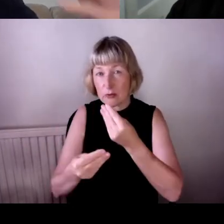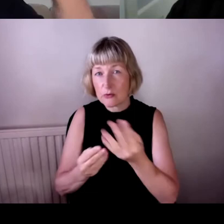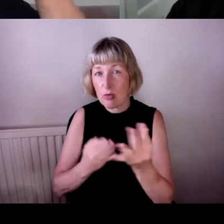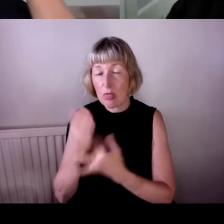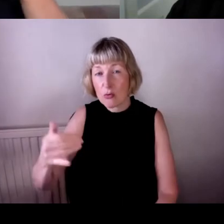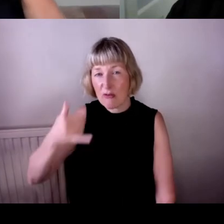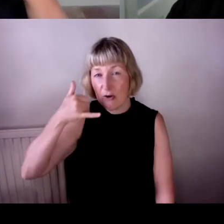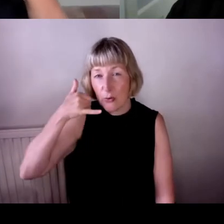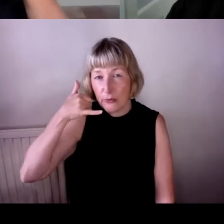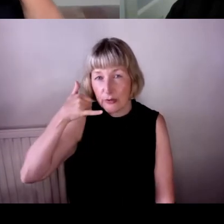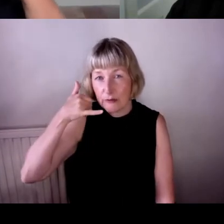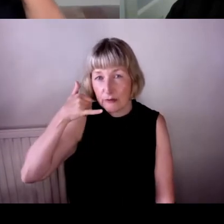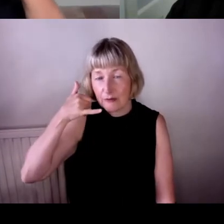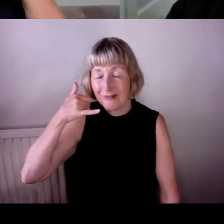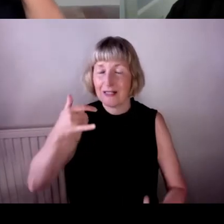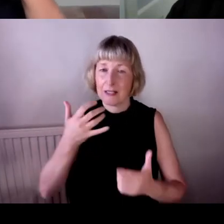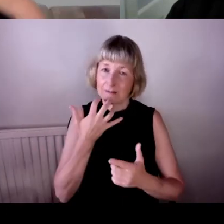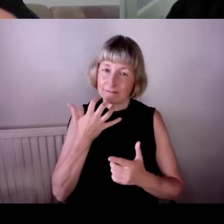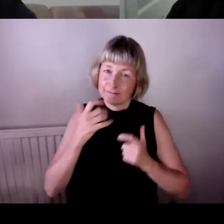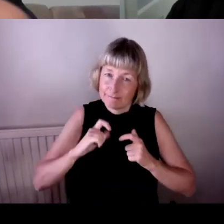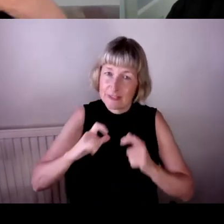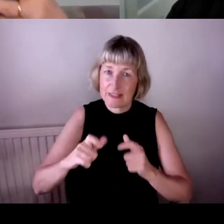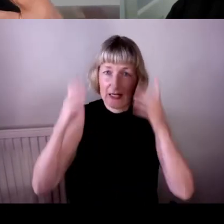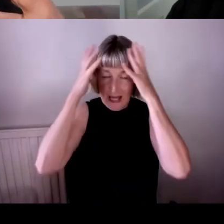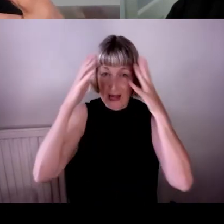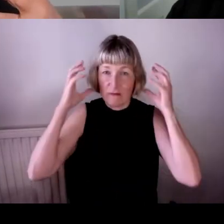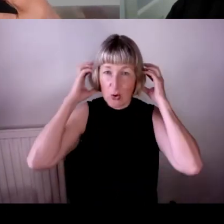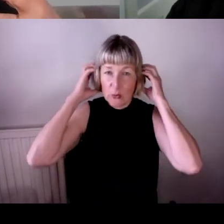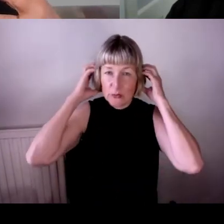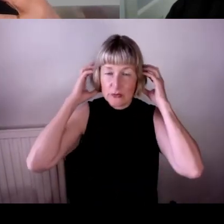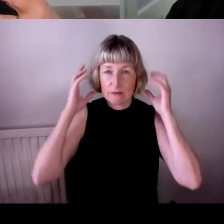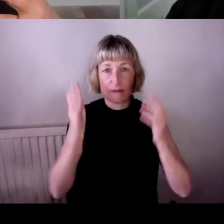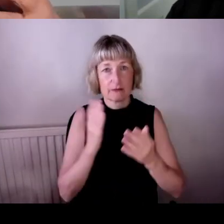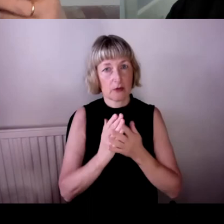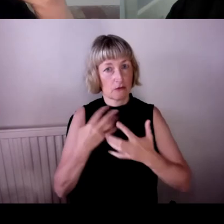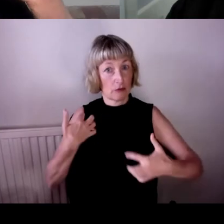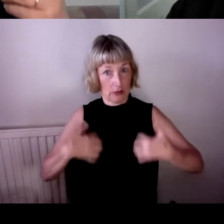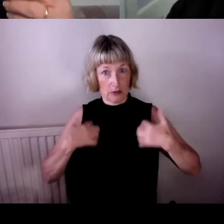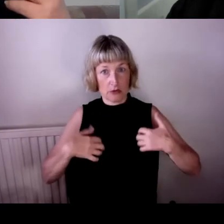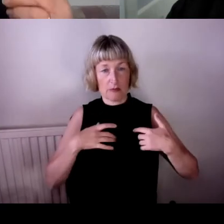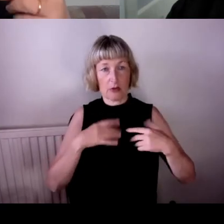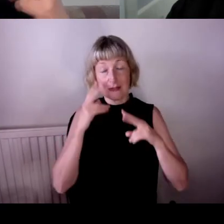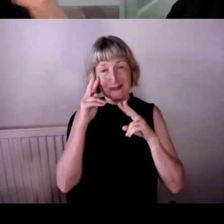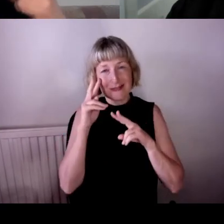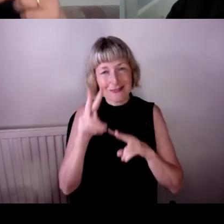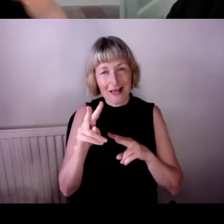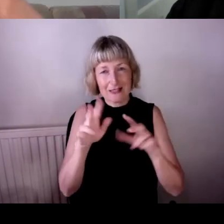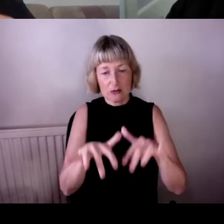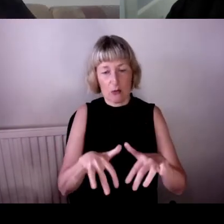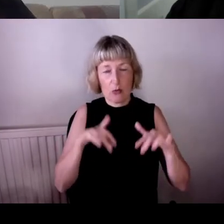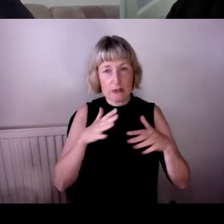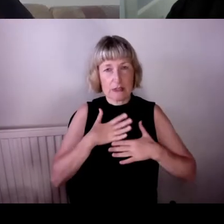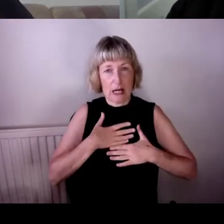telephone box, and they've still got headphones on. And it was very interesting for the sighted members of the audience, but I don't know that it